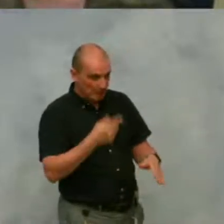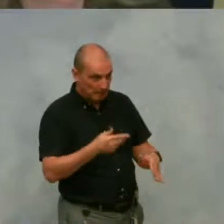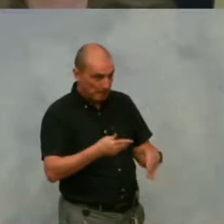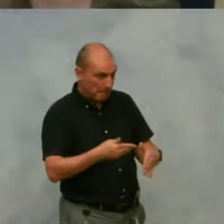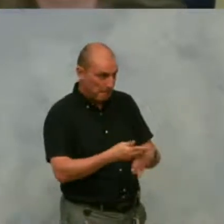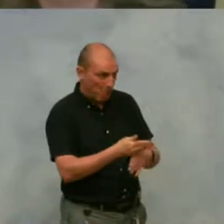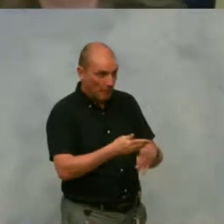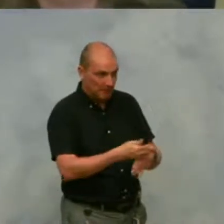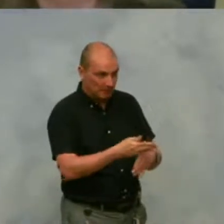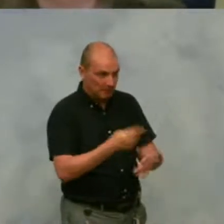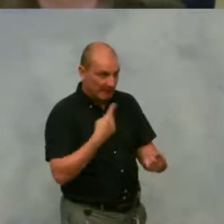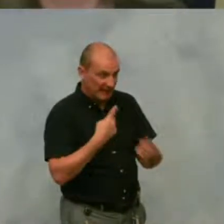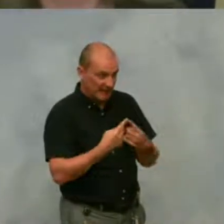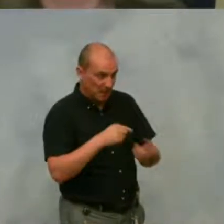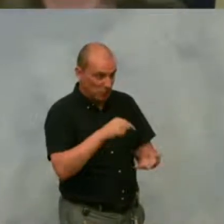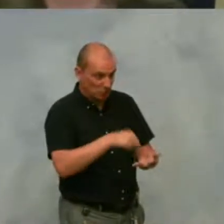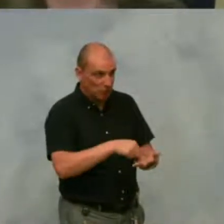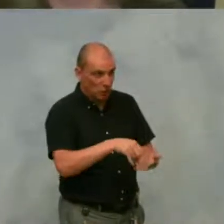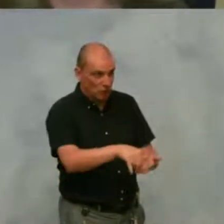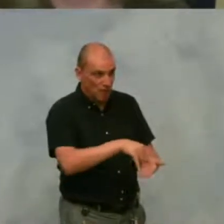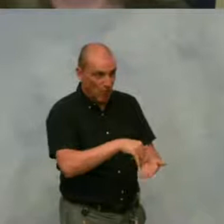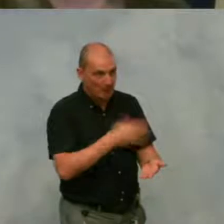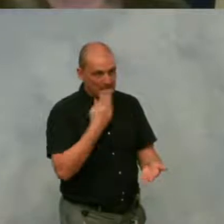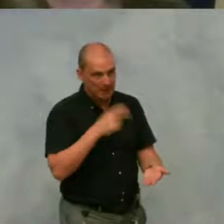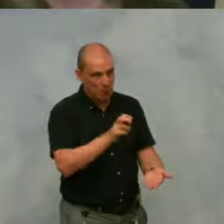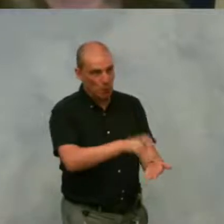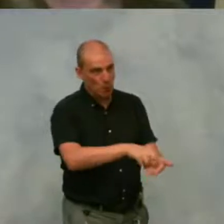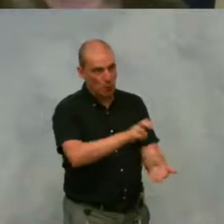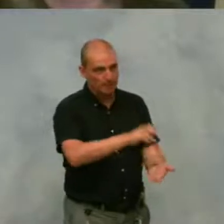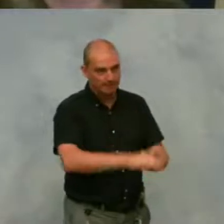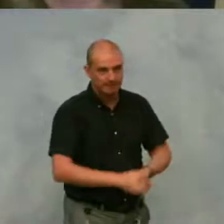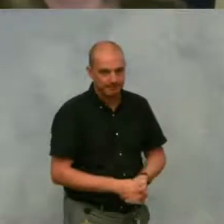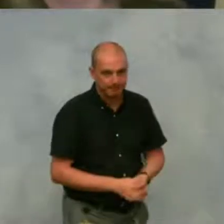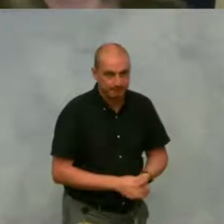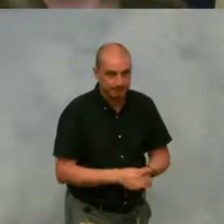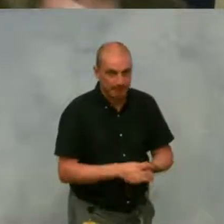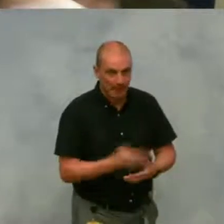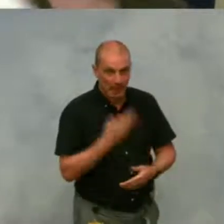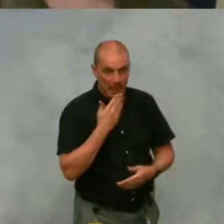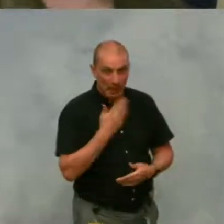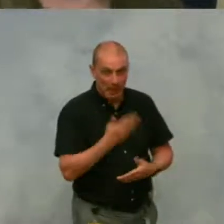Thank you. Thanks, Kay. Do you have any questions?